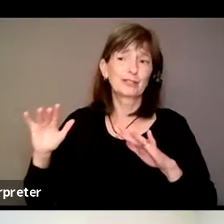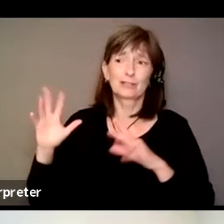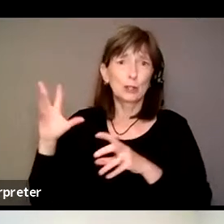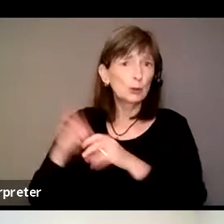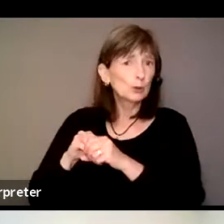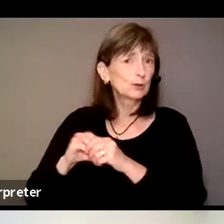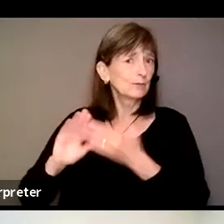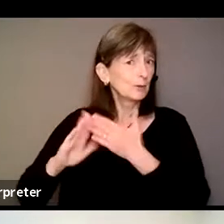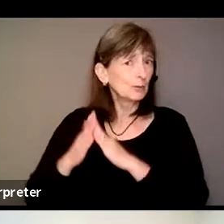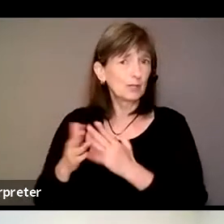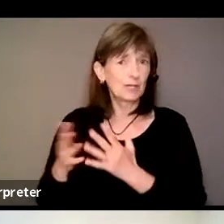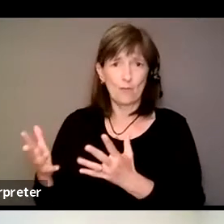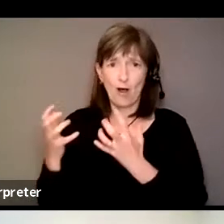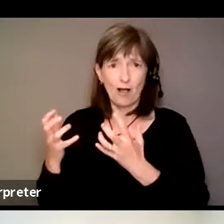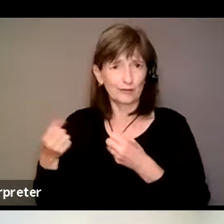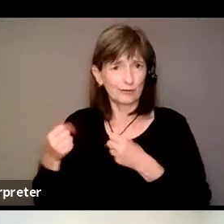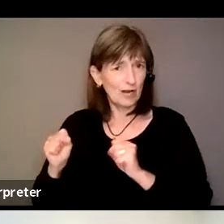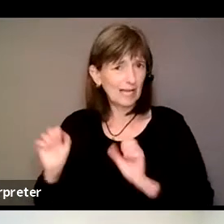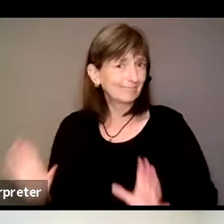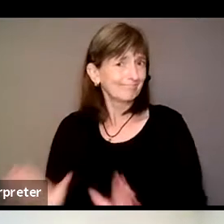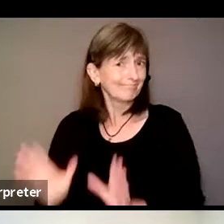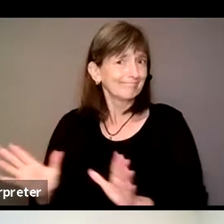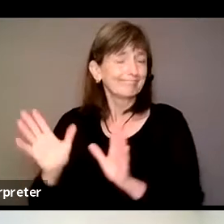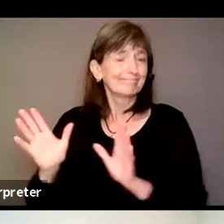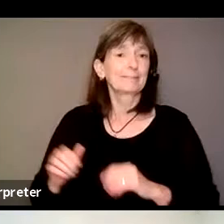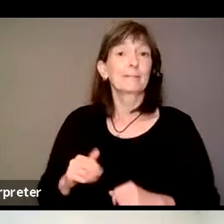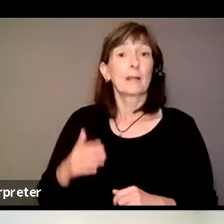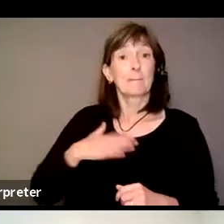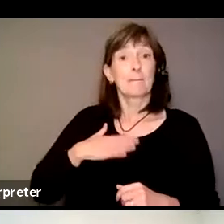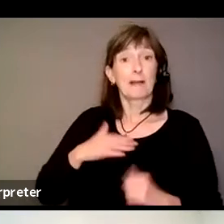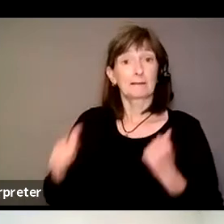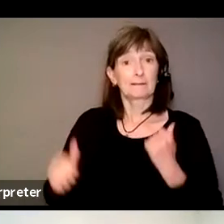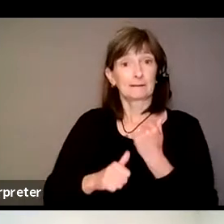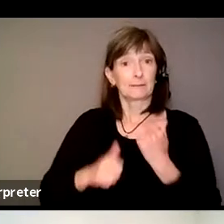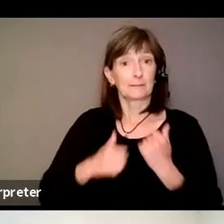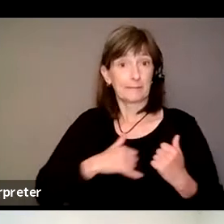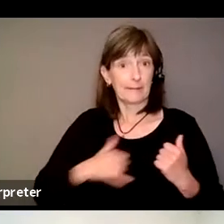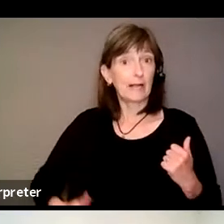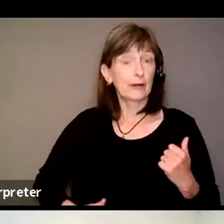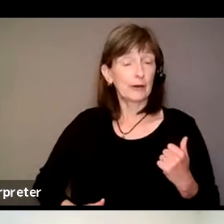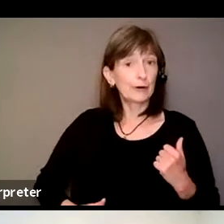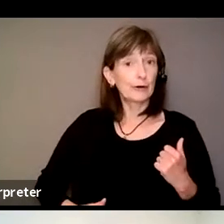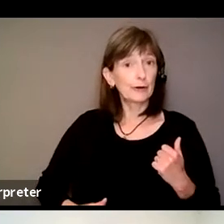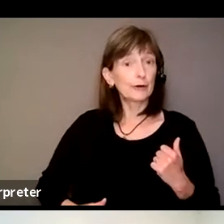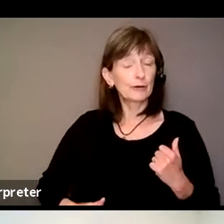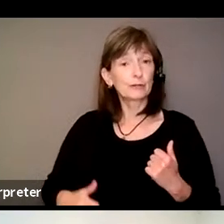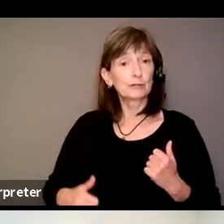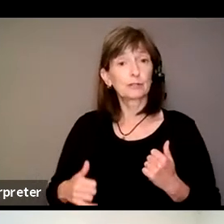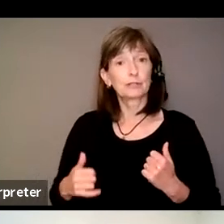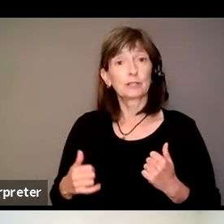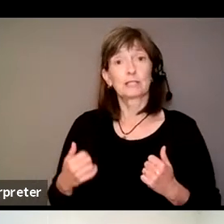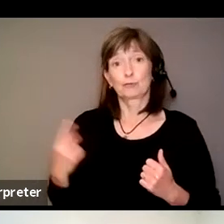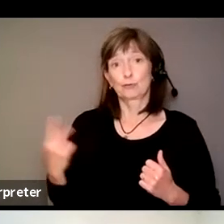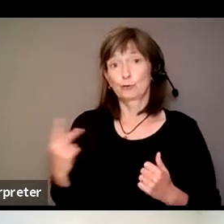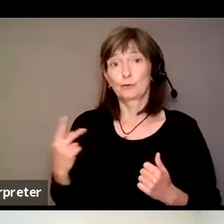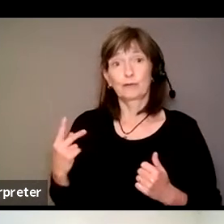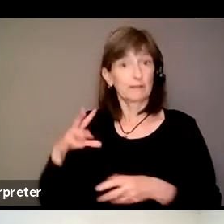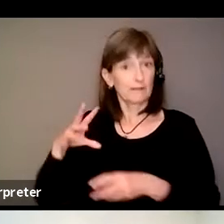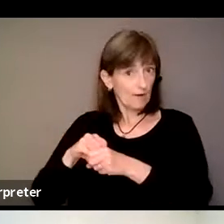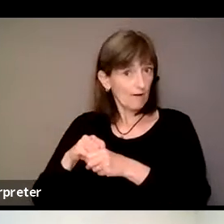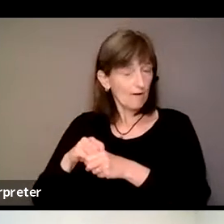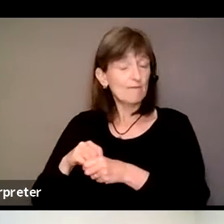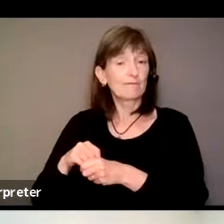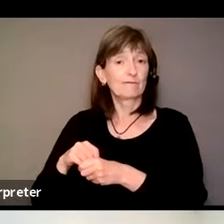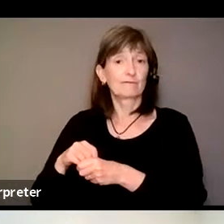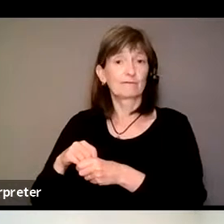community. My deputy mayor has worked very closely with me on that, along with all members of council.